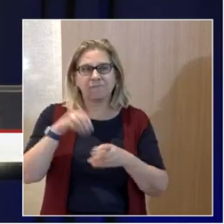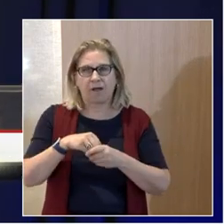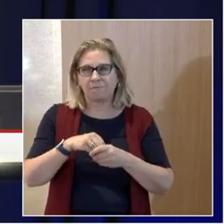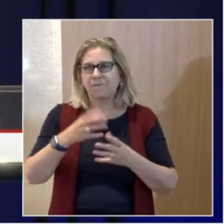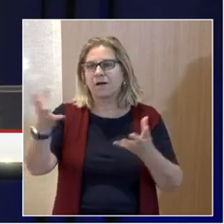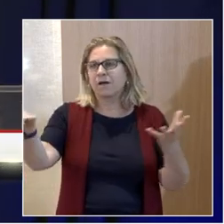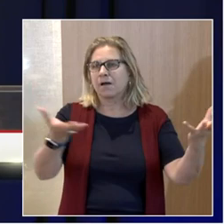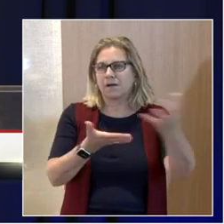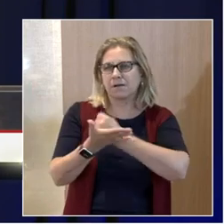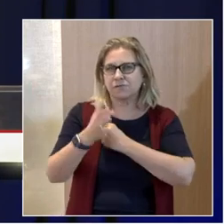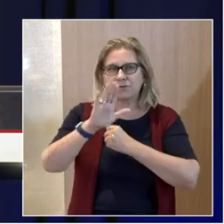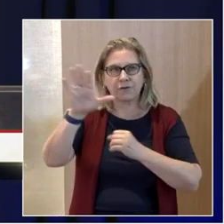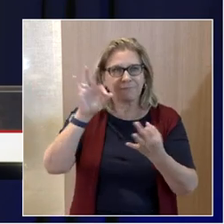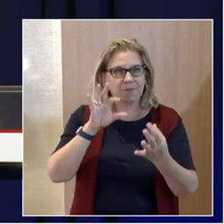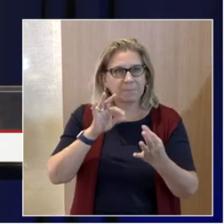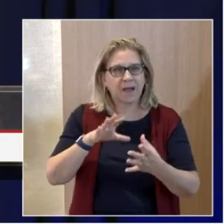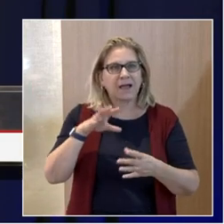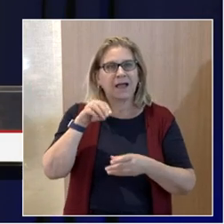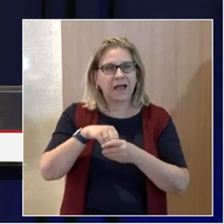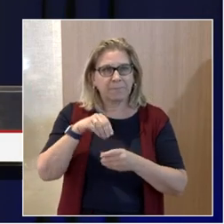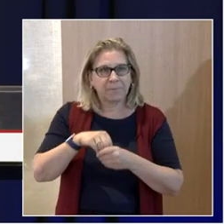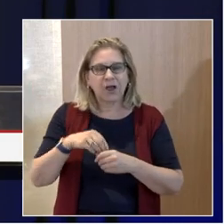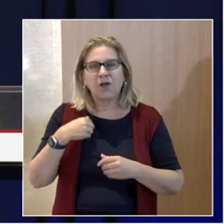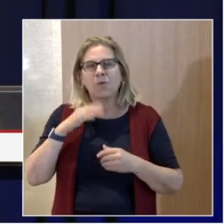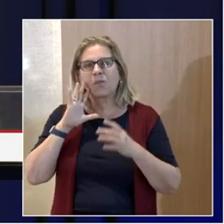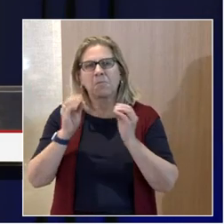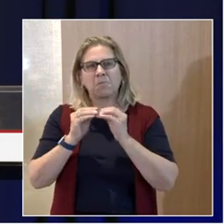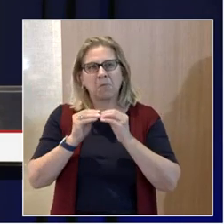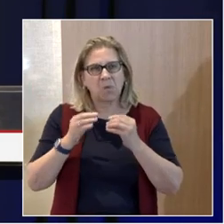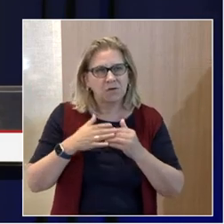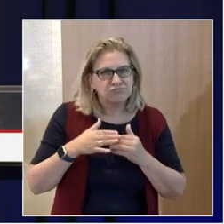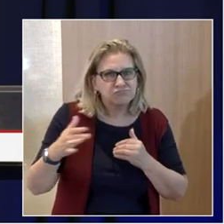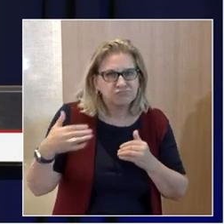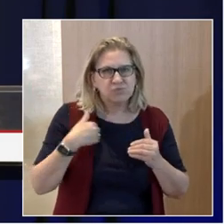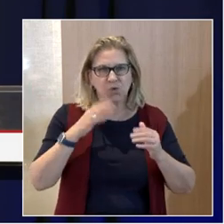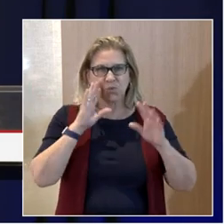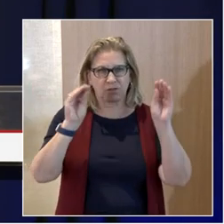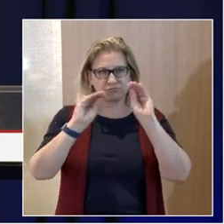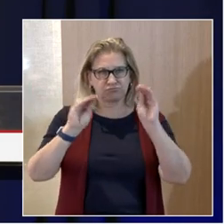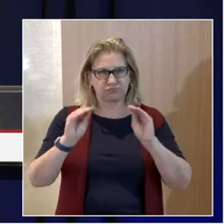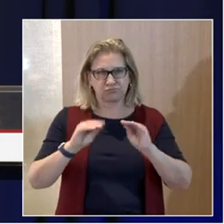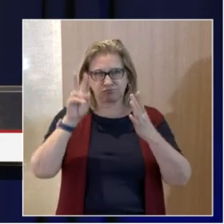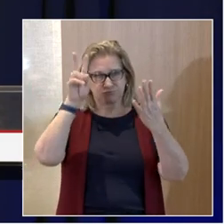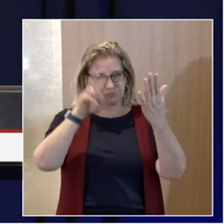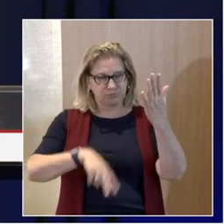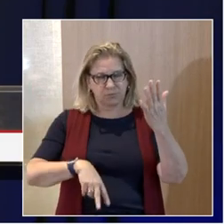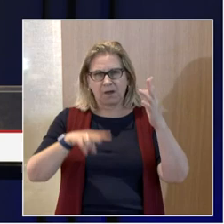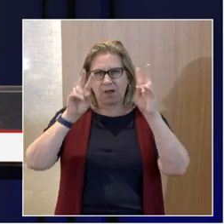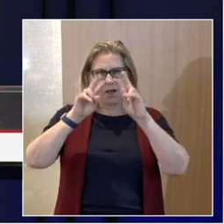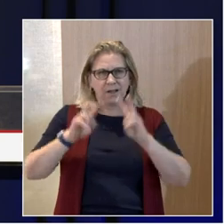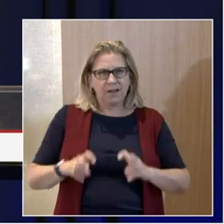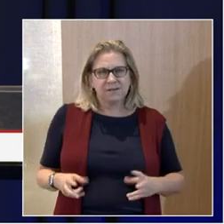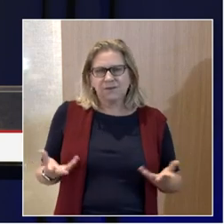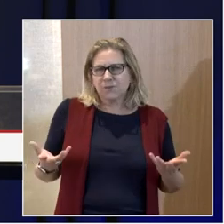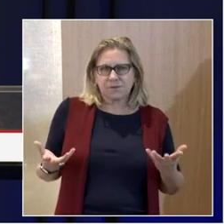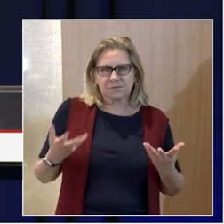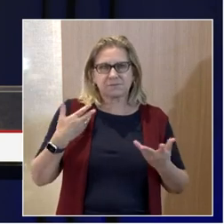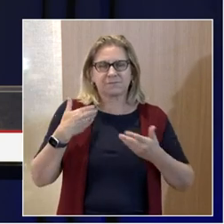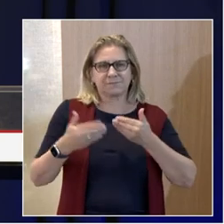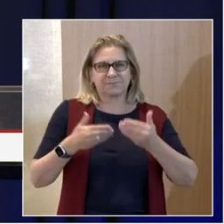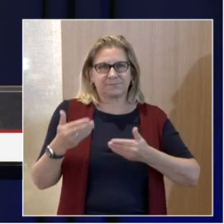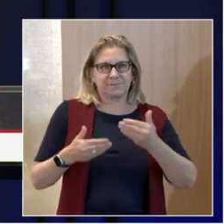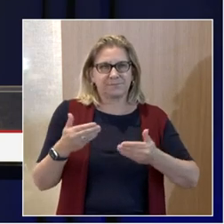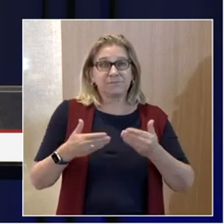way. They're going to analyze the feasibility of different interventions, and they're going to recommend how to implement